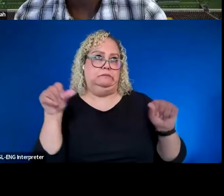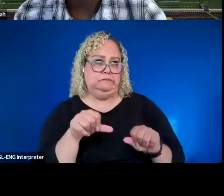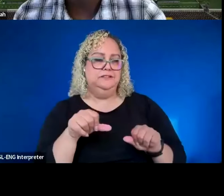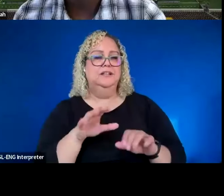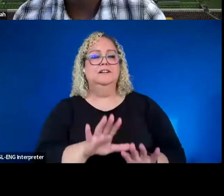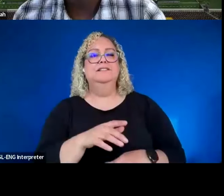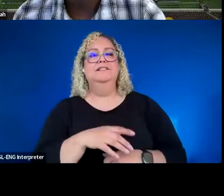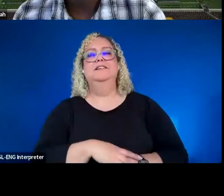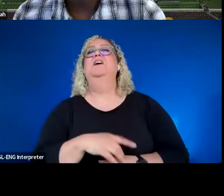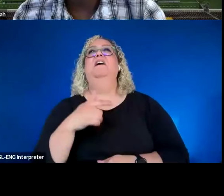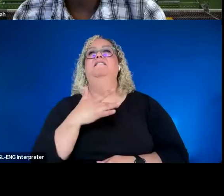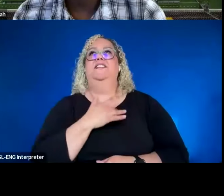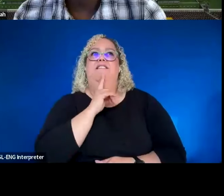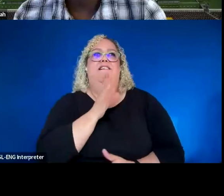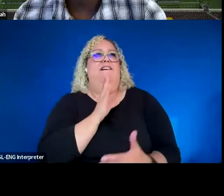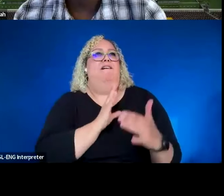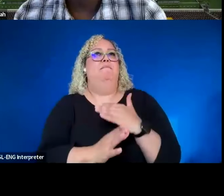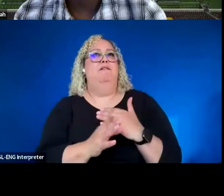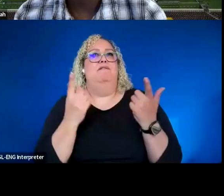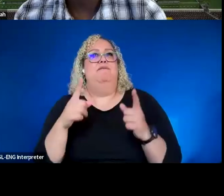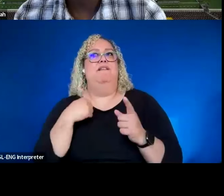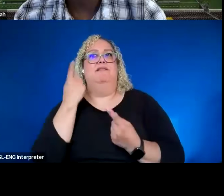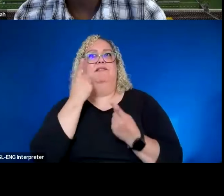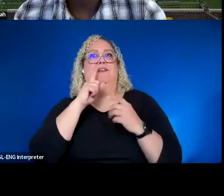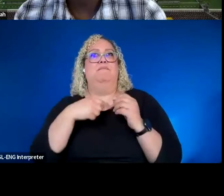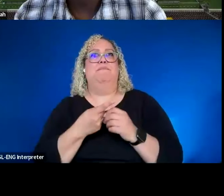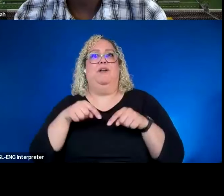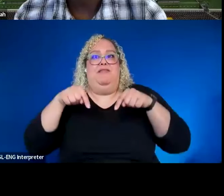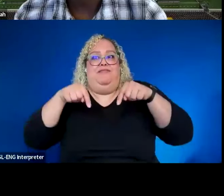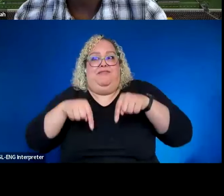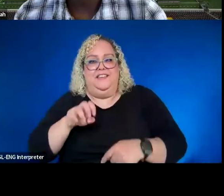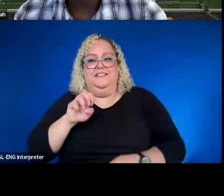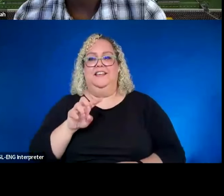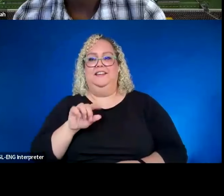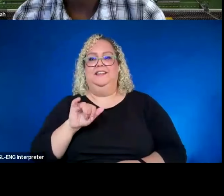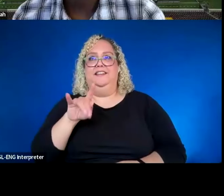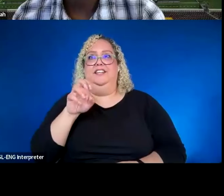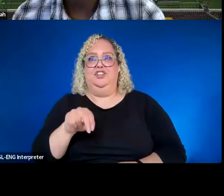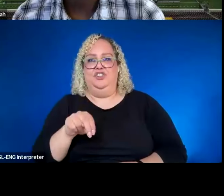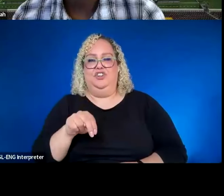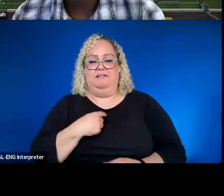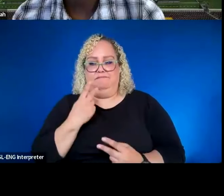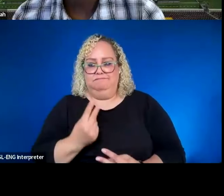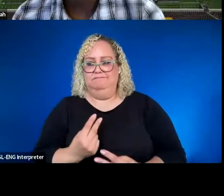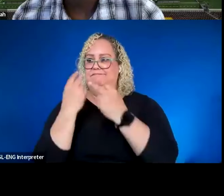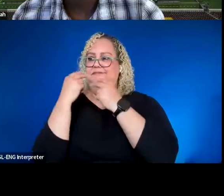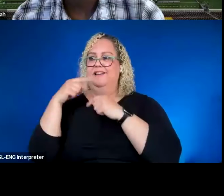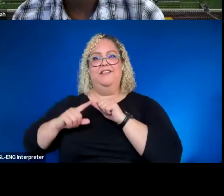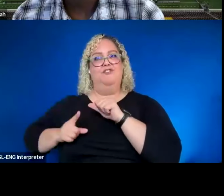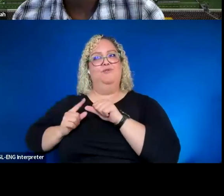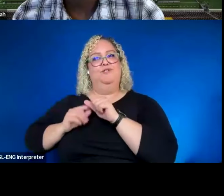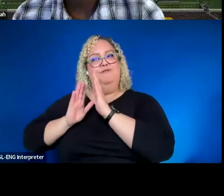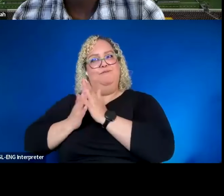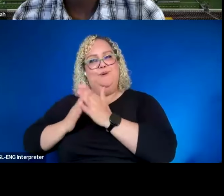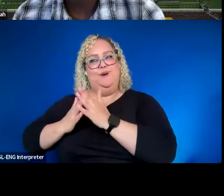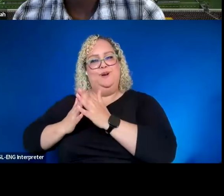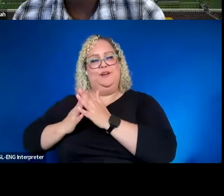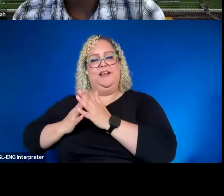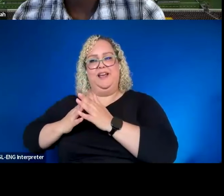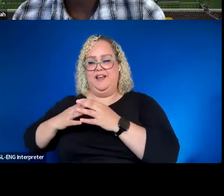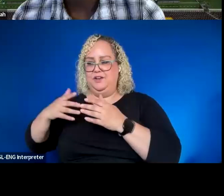about contributing to this edition, looking back at the original and trying to see where we have